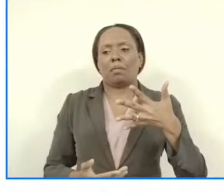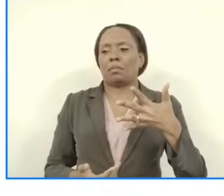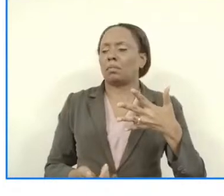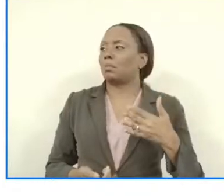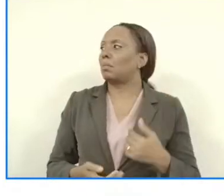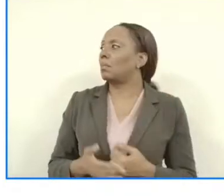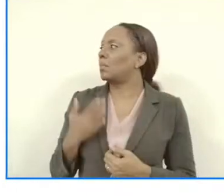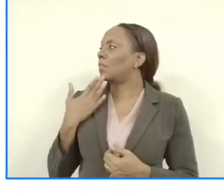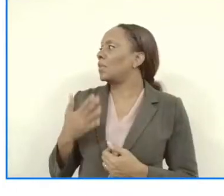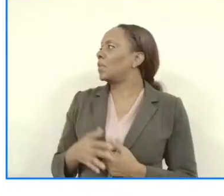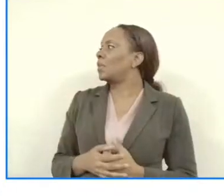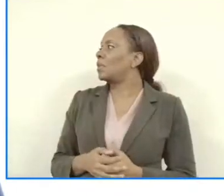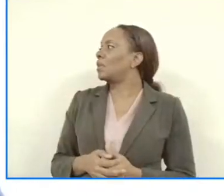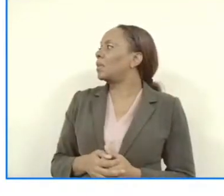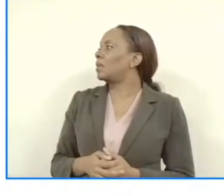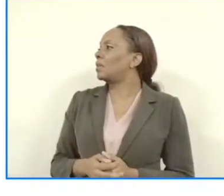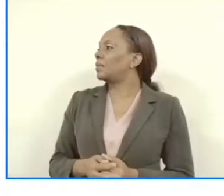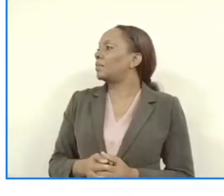Thank you.